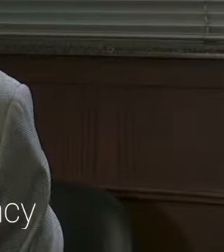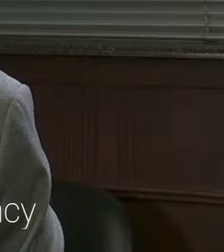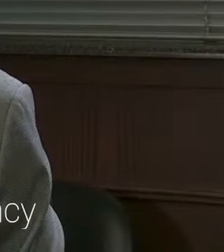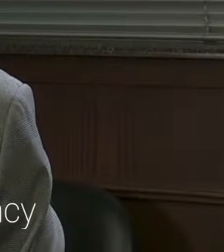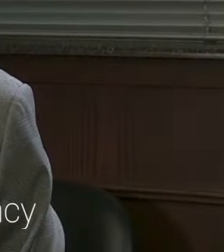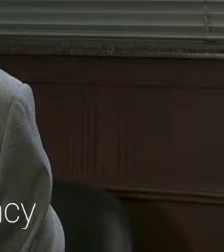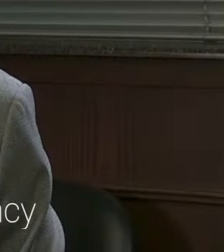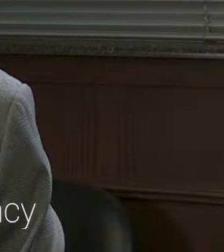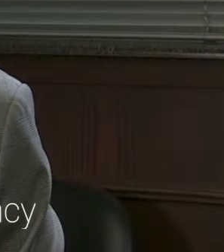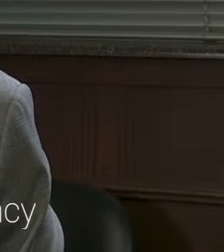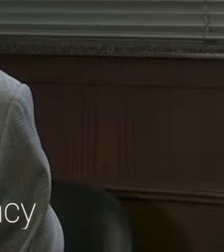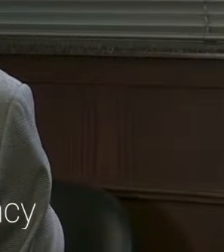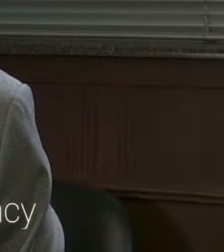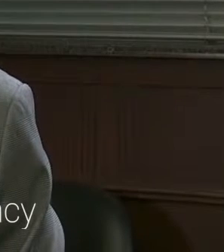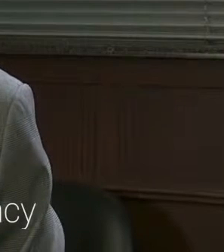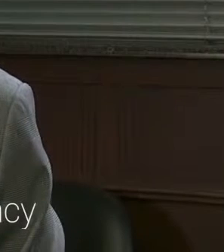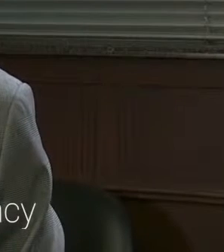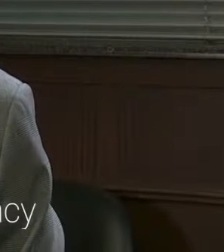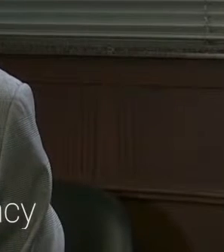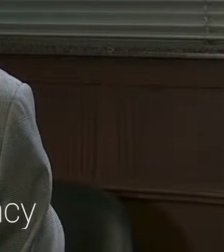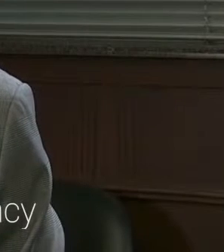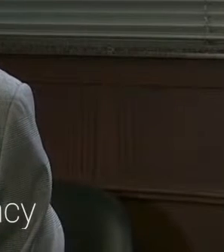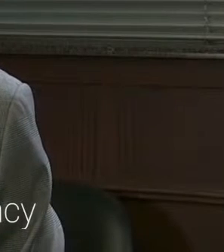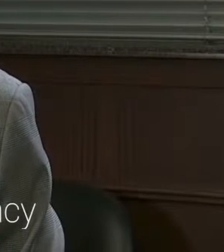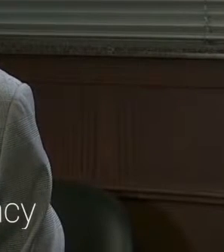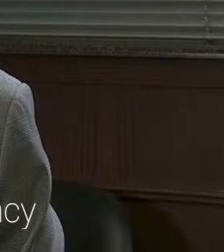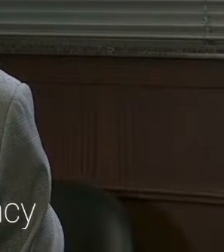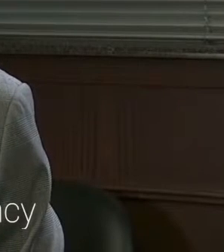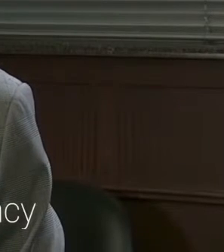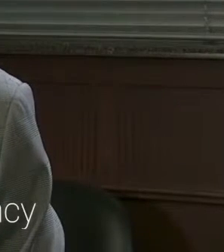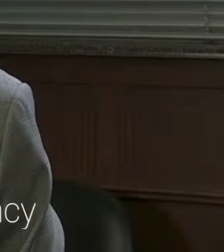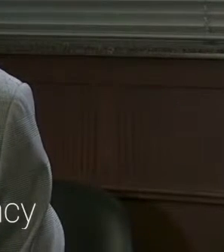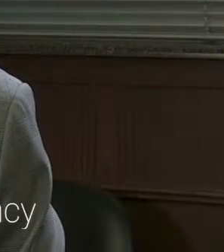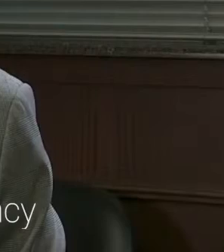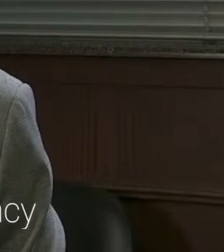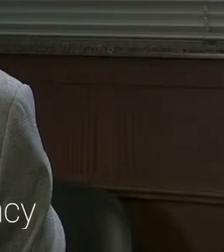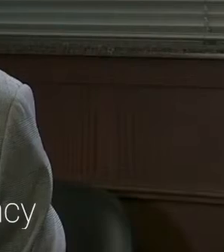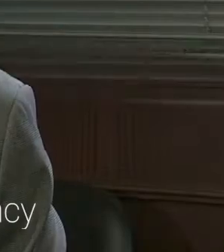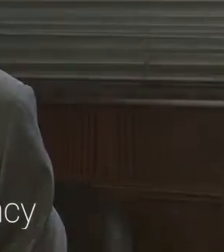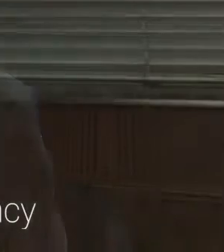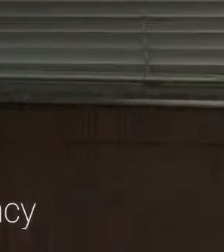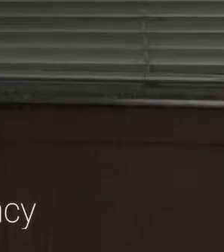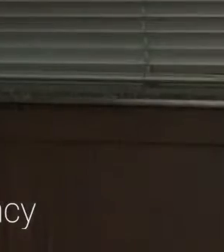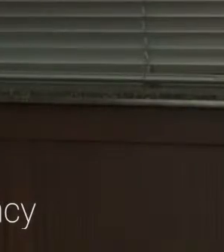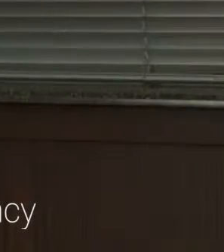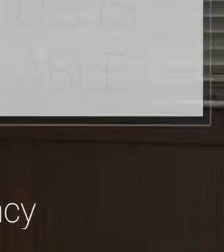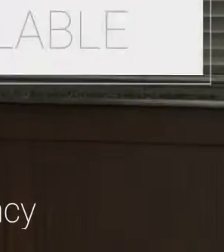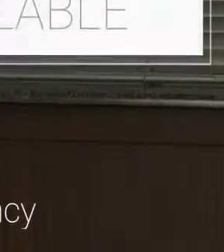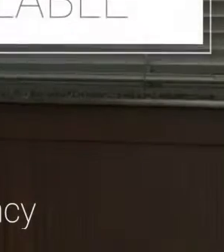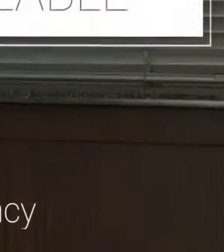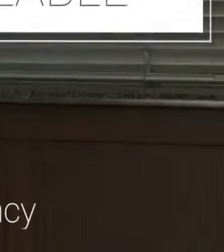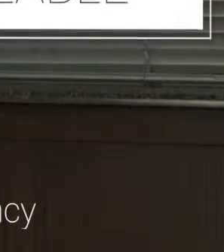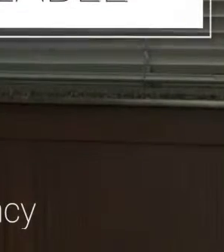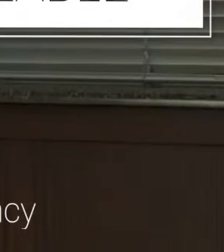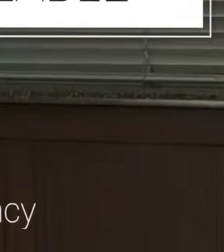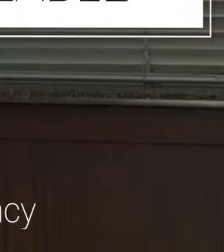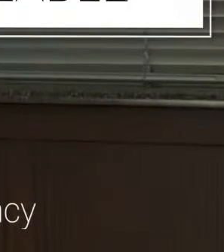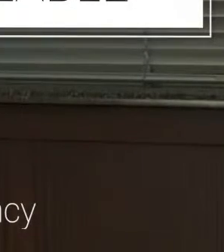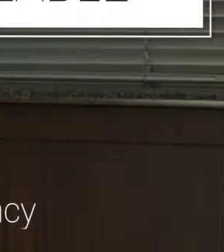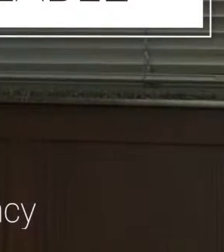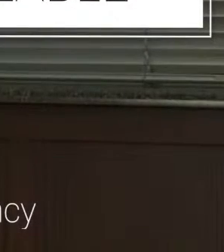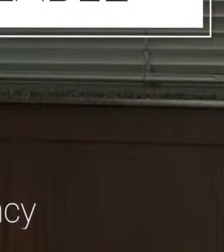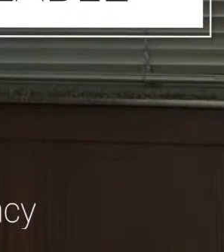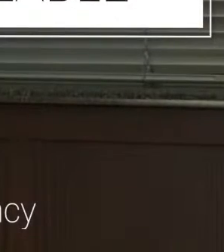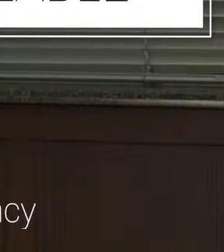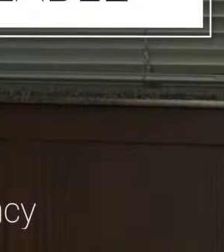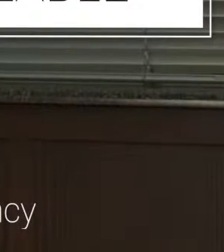asymptomatic, showing no signs of infection. They unknowingly spread the virus to those most vulnerable in our community. Working together with health departments in our